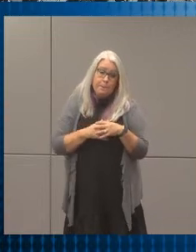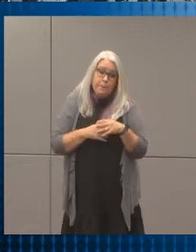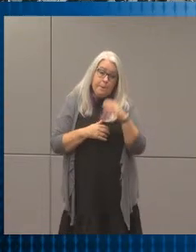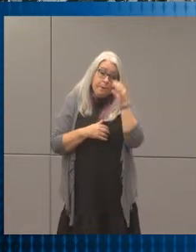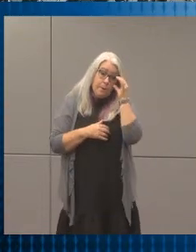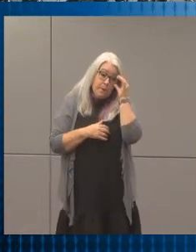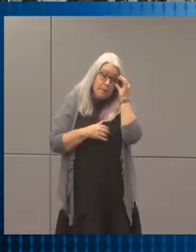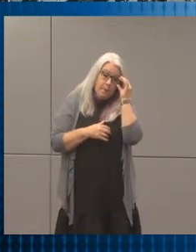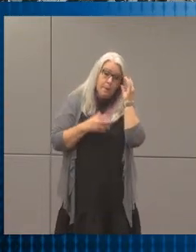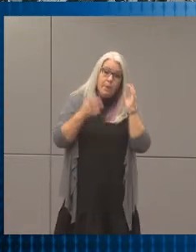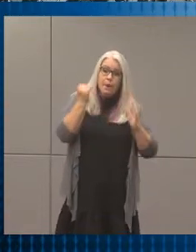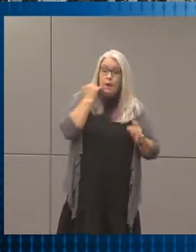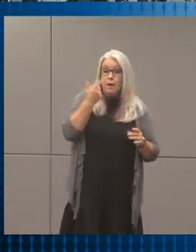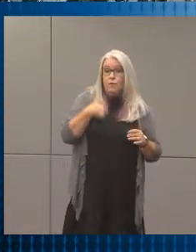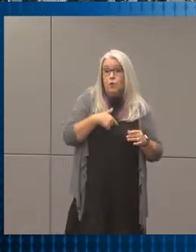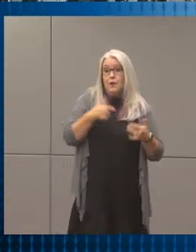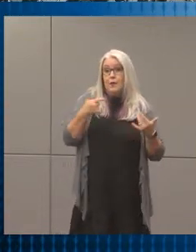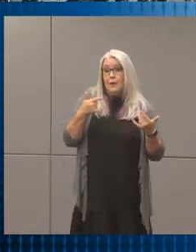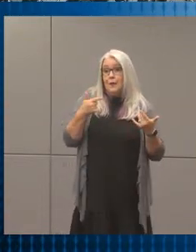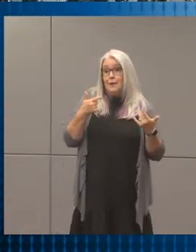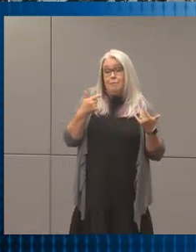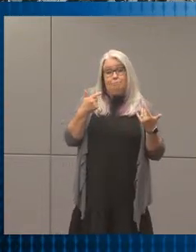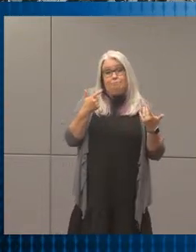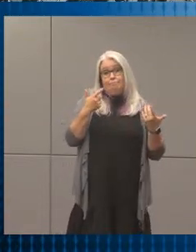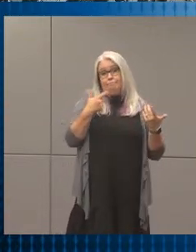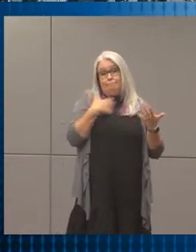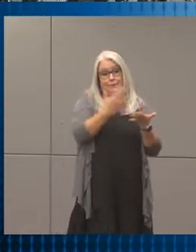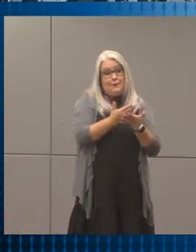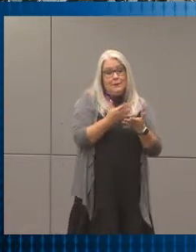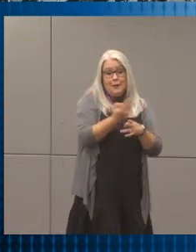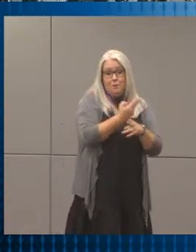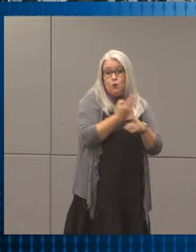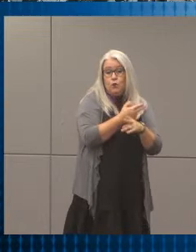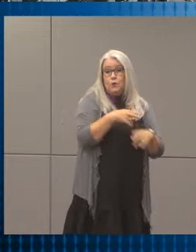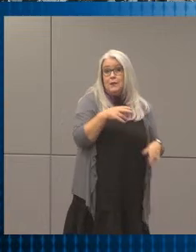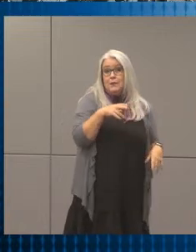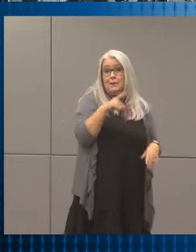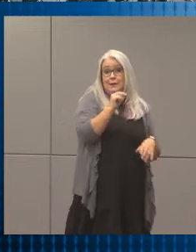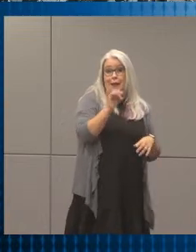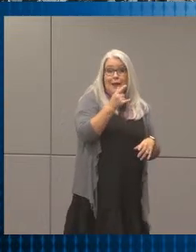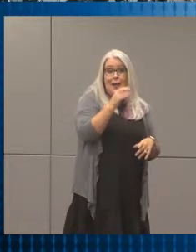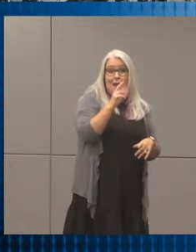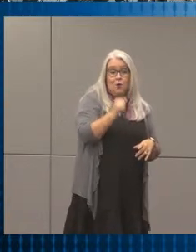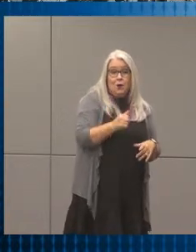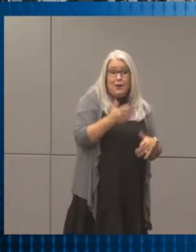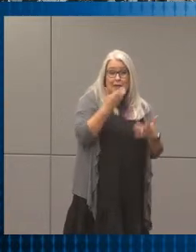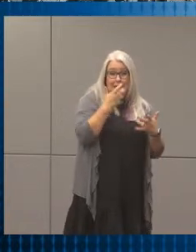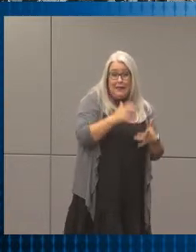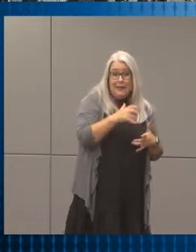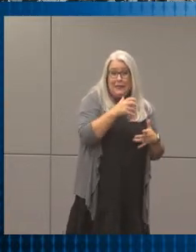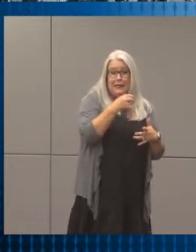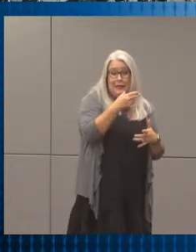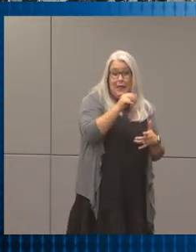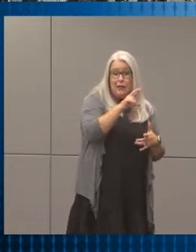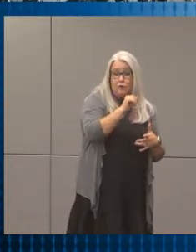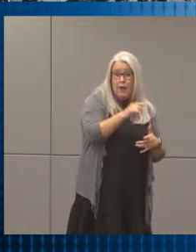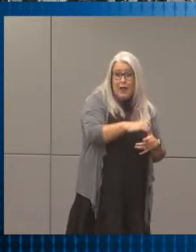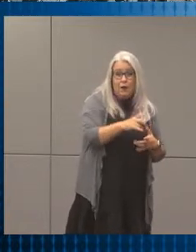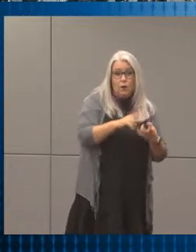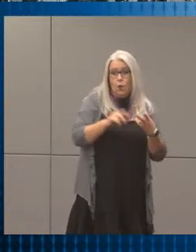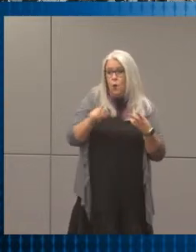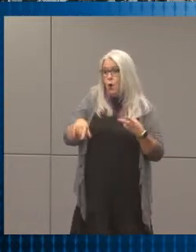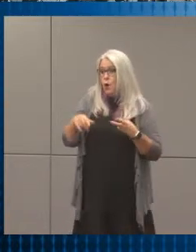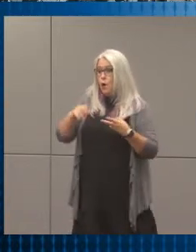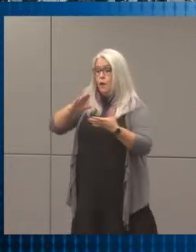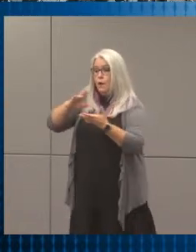we stop using Niagara, we are, you know, we're going to not have any heating and cooling. If we don't use it, we're not going to have any virtual